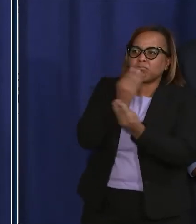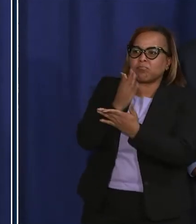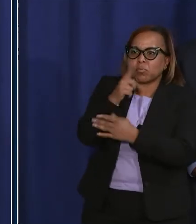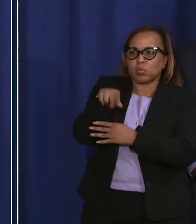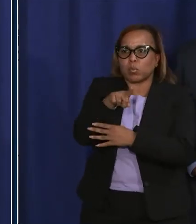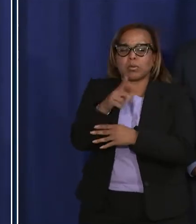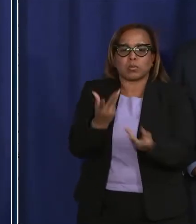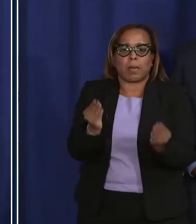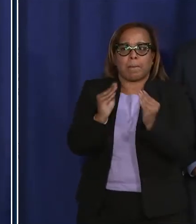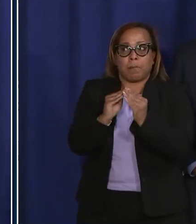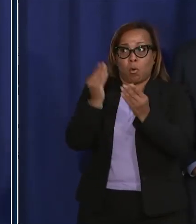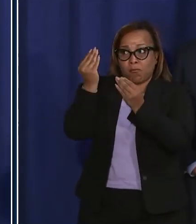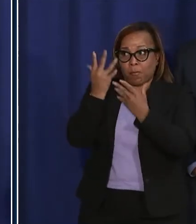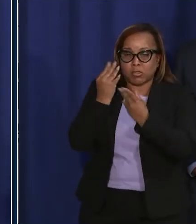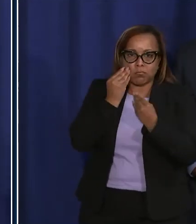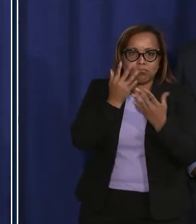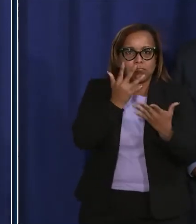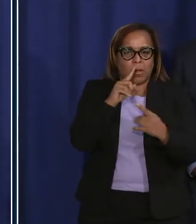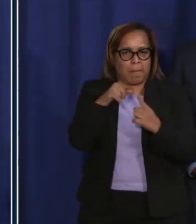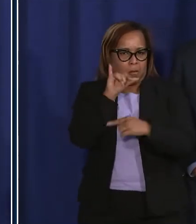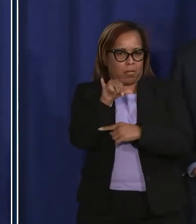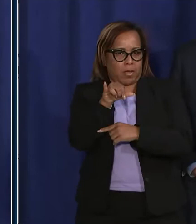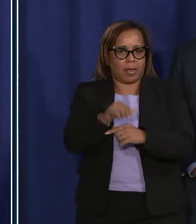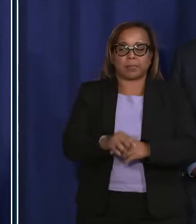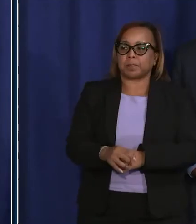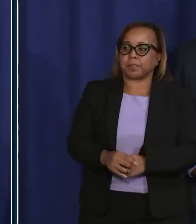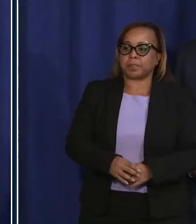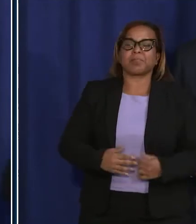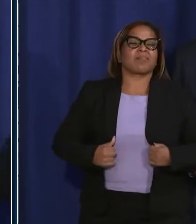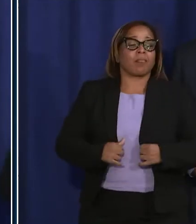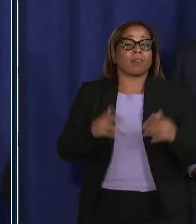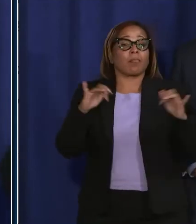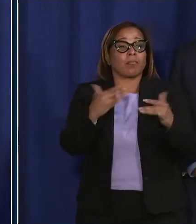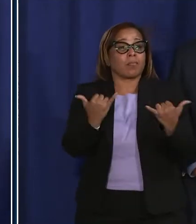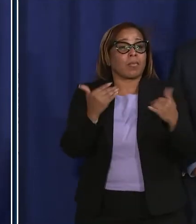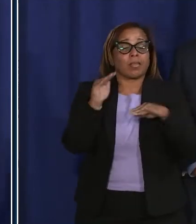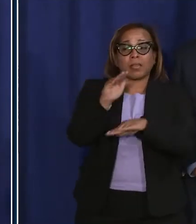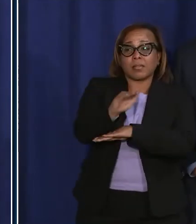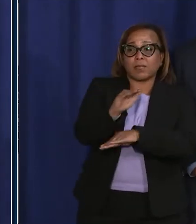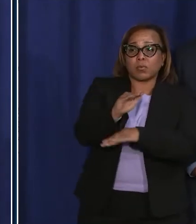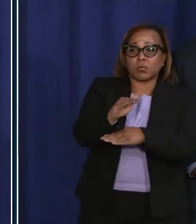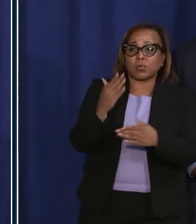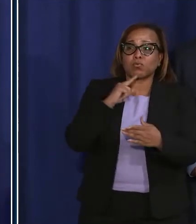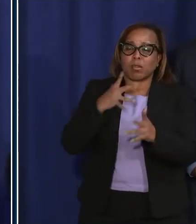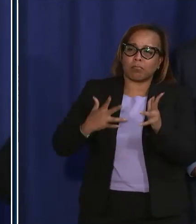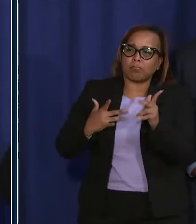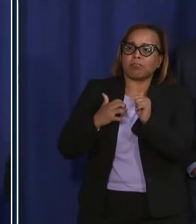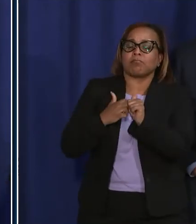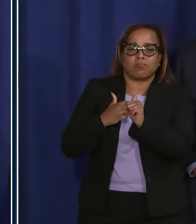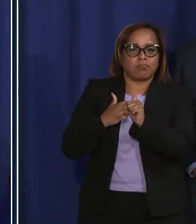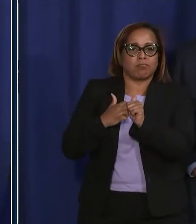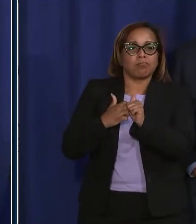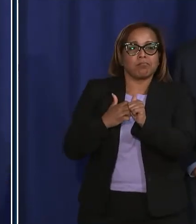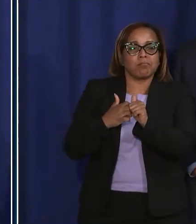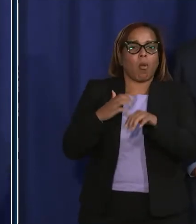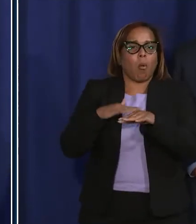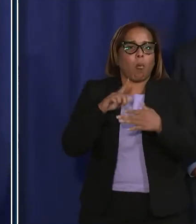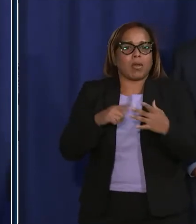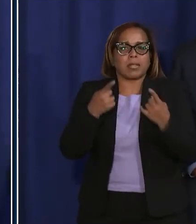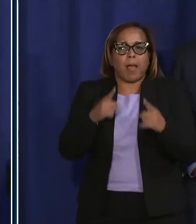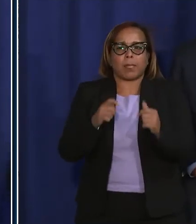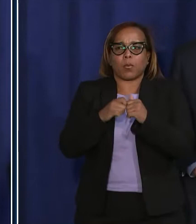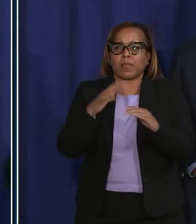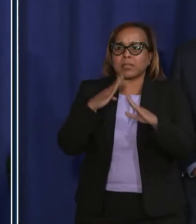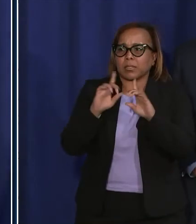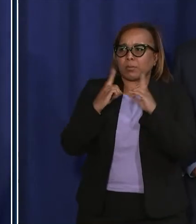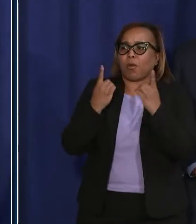get more information about that. We're here this afternoon to bring you all up to date on what's happened with our